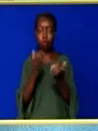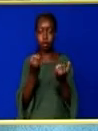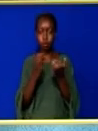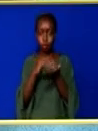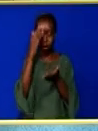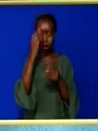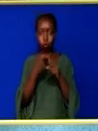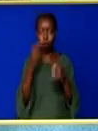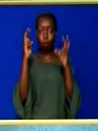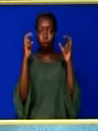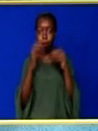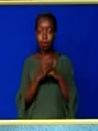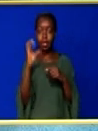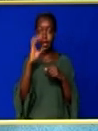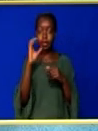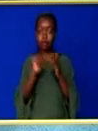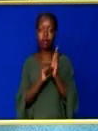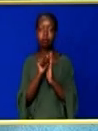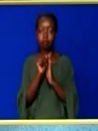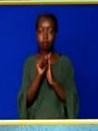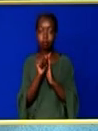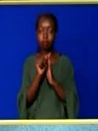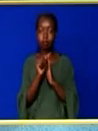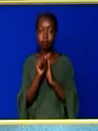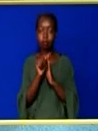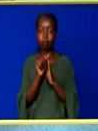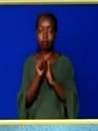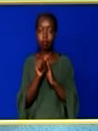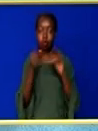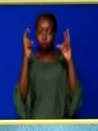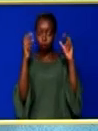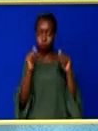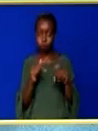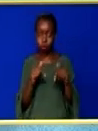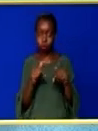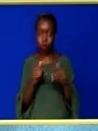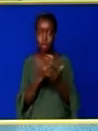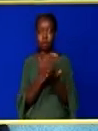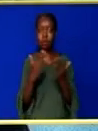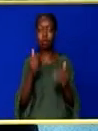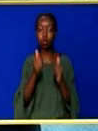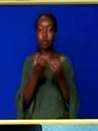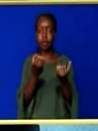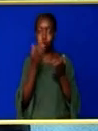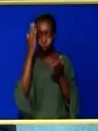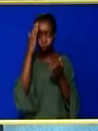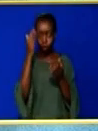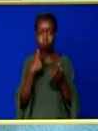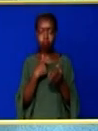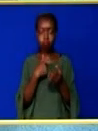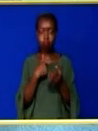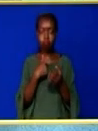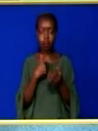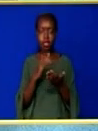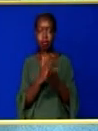topic. Citizenship. Citizenship. That was the topic. Is something. What are some of the things we need to know? Because you see, I sometimes look